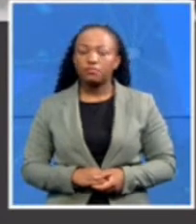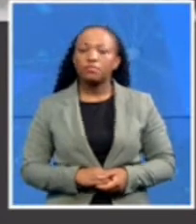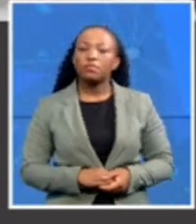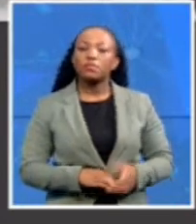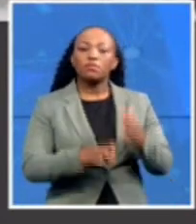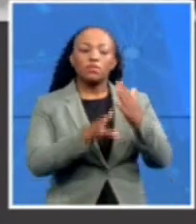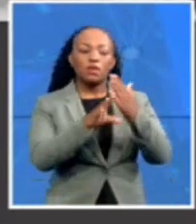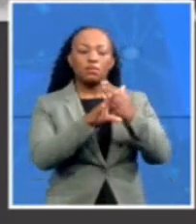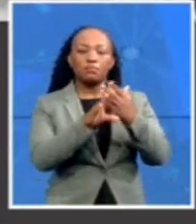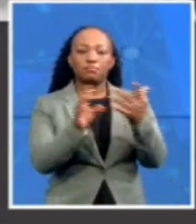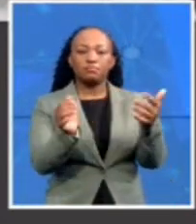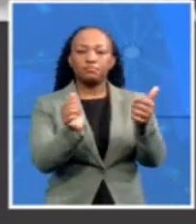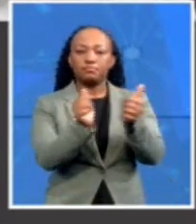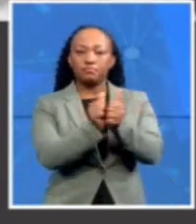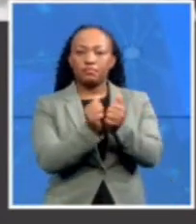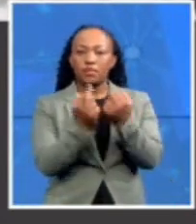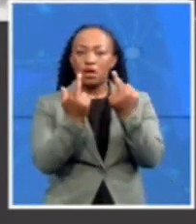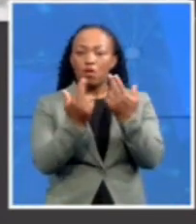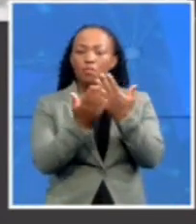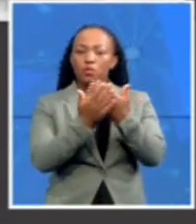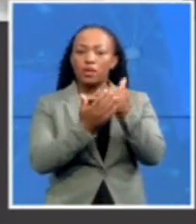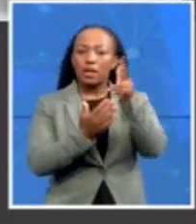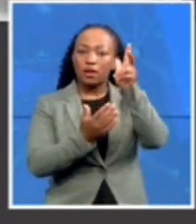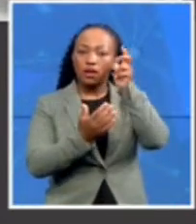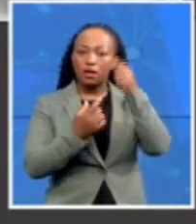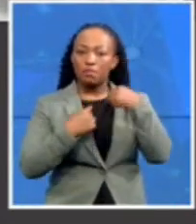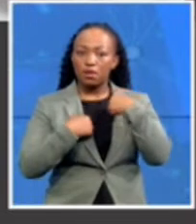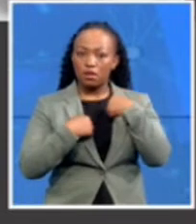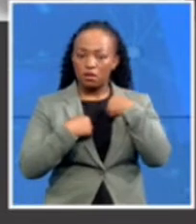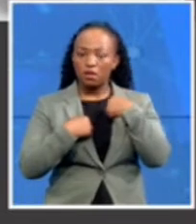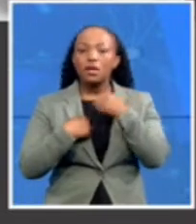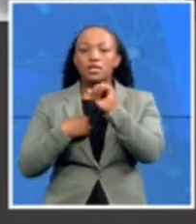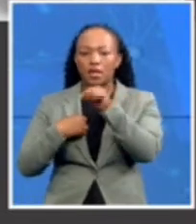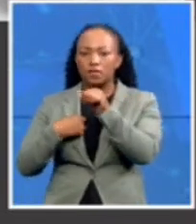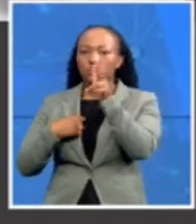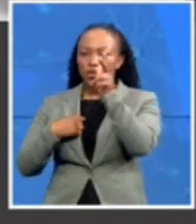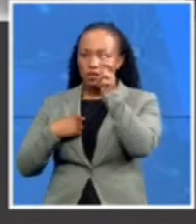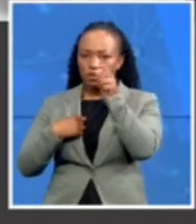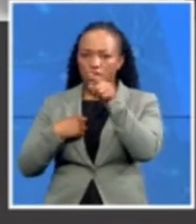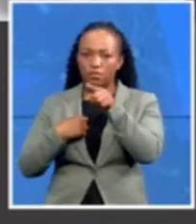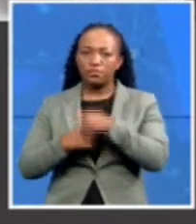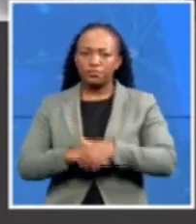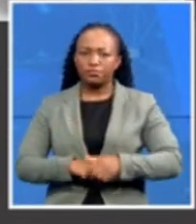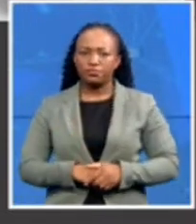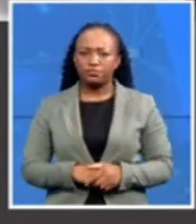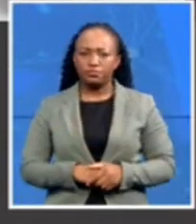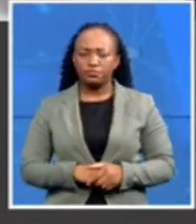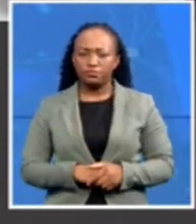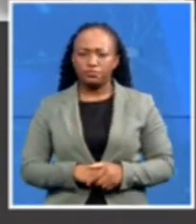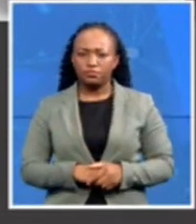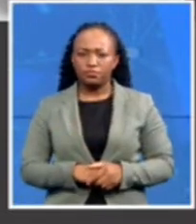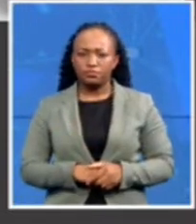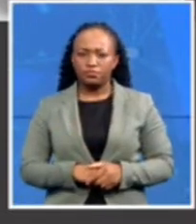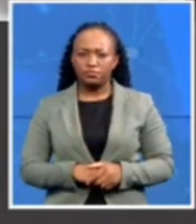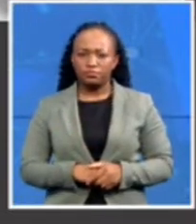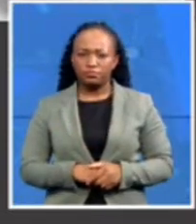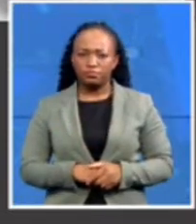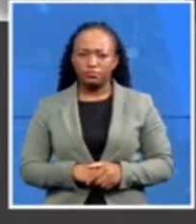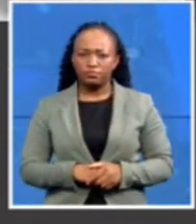We can hear you, Skonat. Thank you. We seem to be. Okay. Mariam? I'm in now. Thank